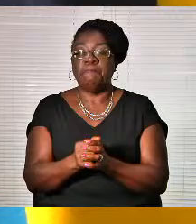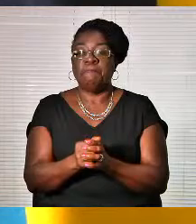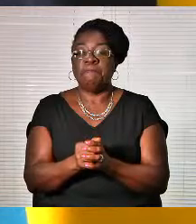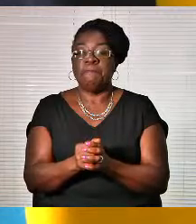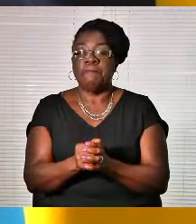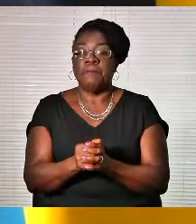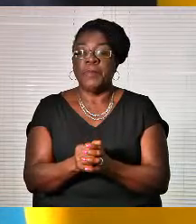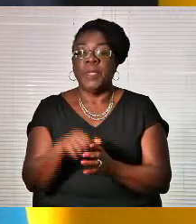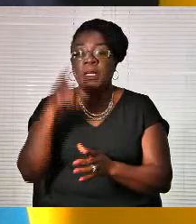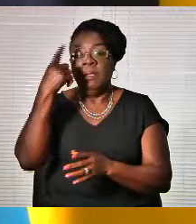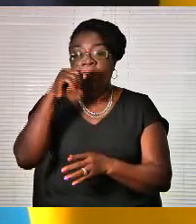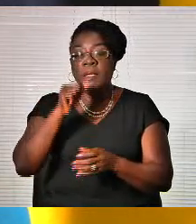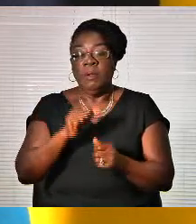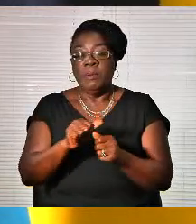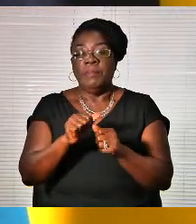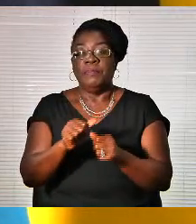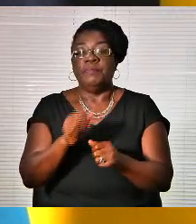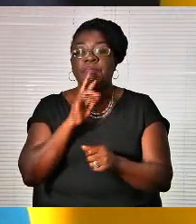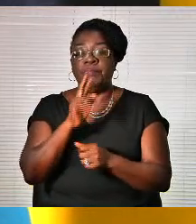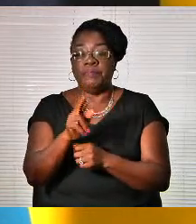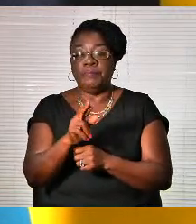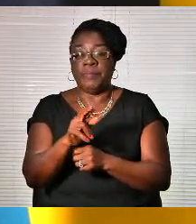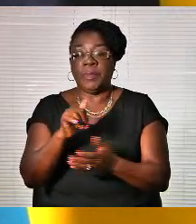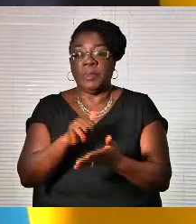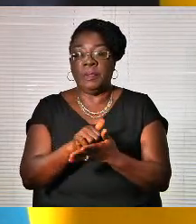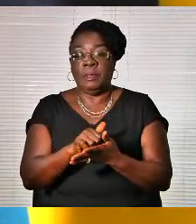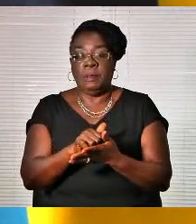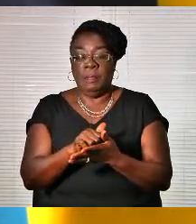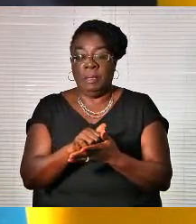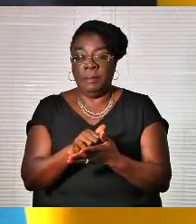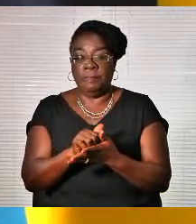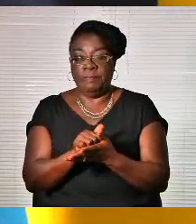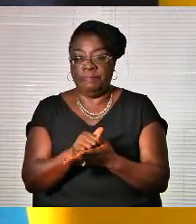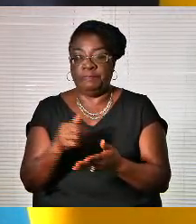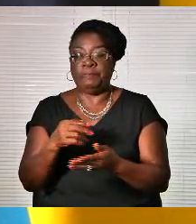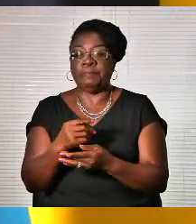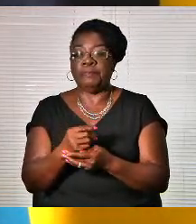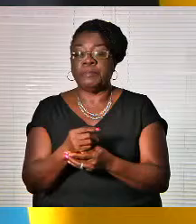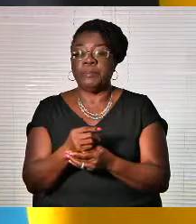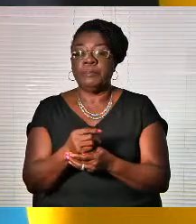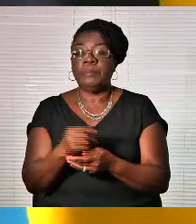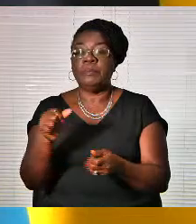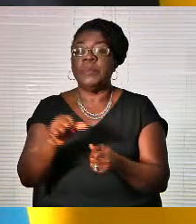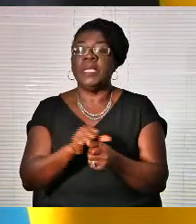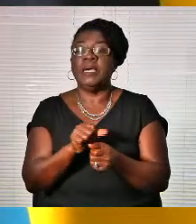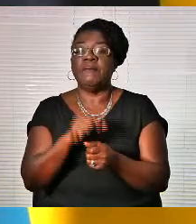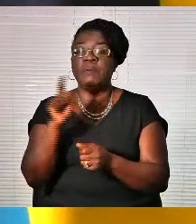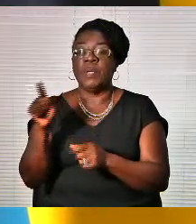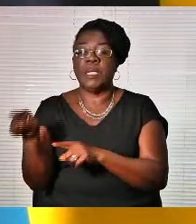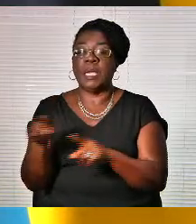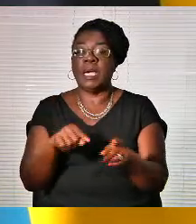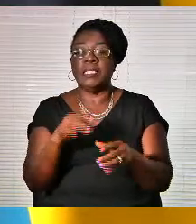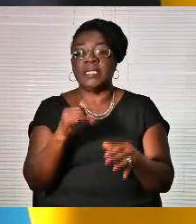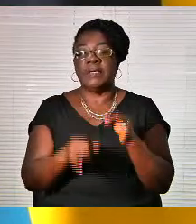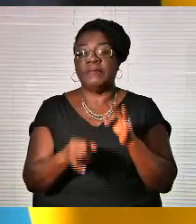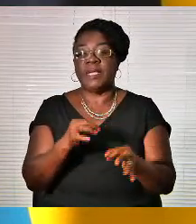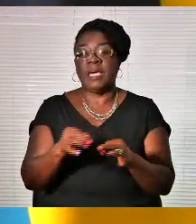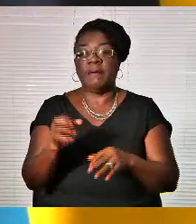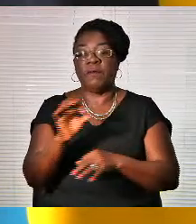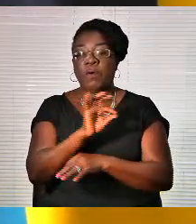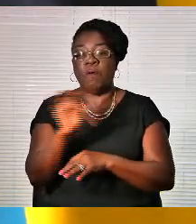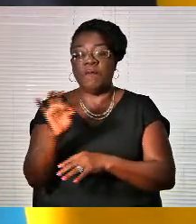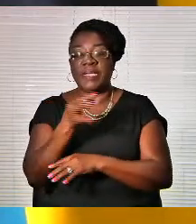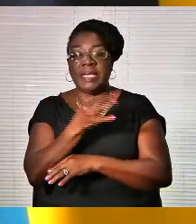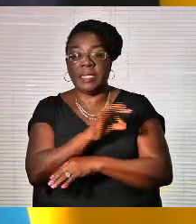a further recommendation is that you pretty much treat everyone as if they have